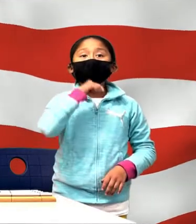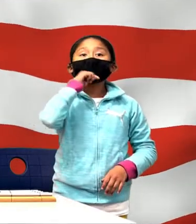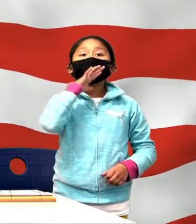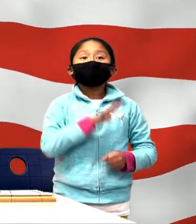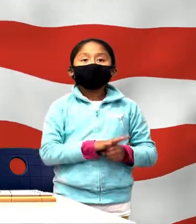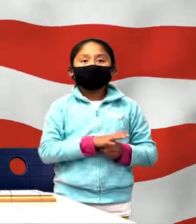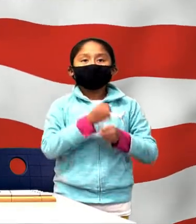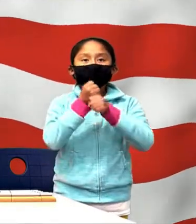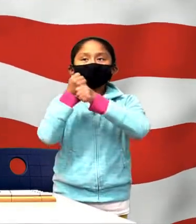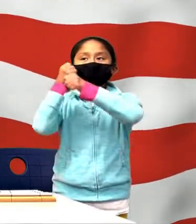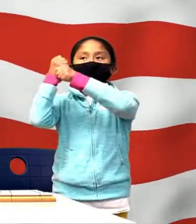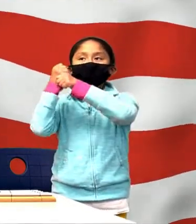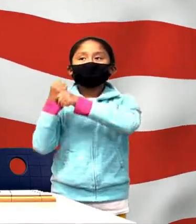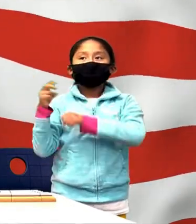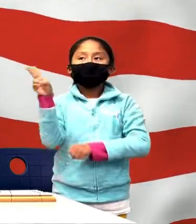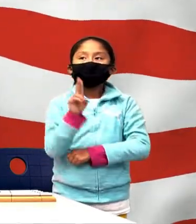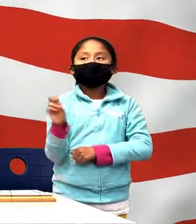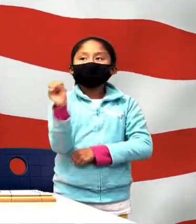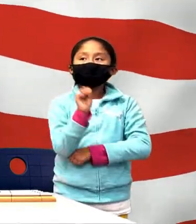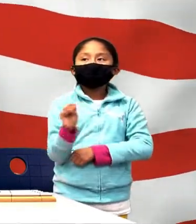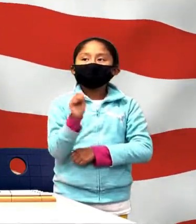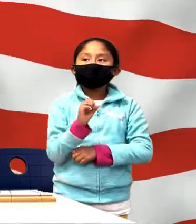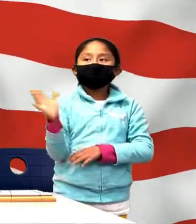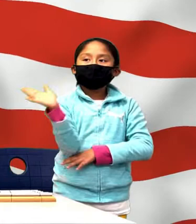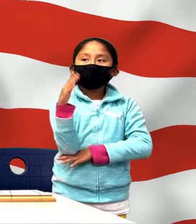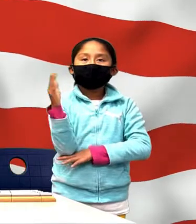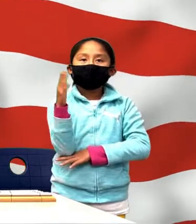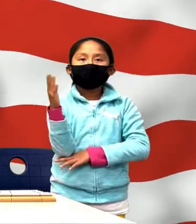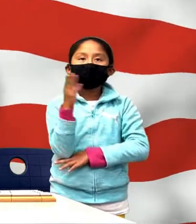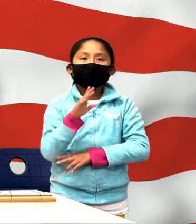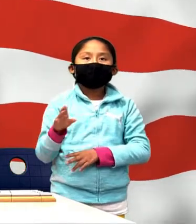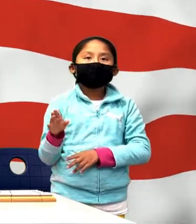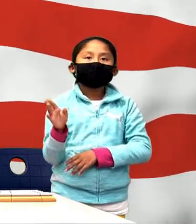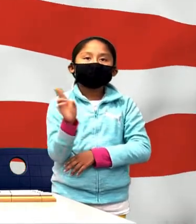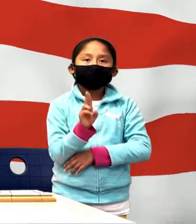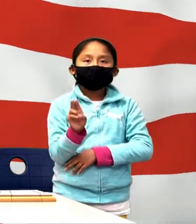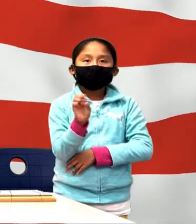I pledge allegiance to the flag